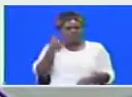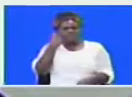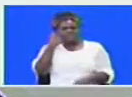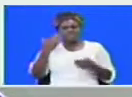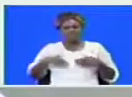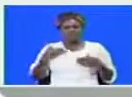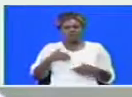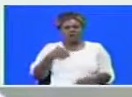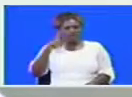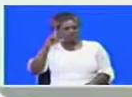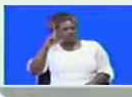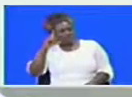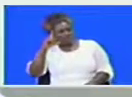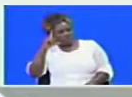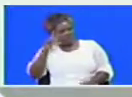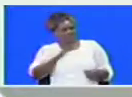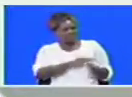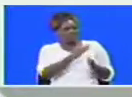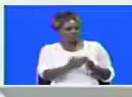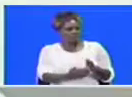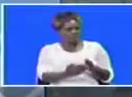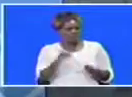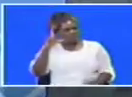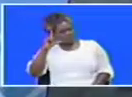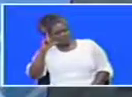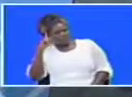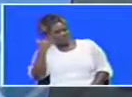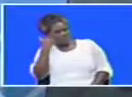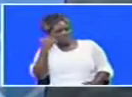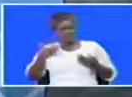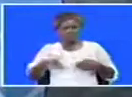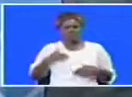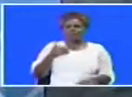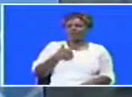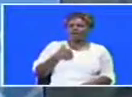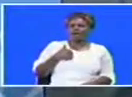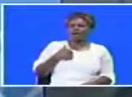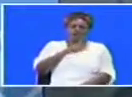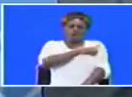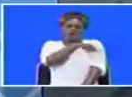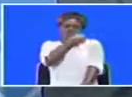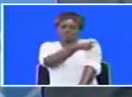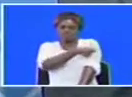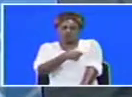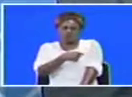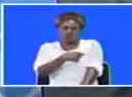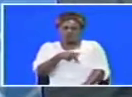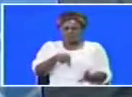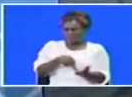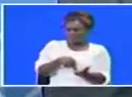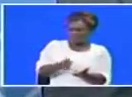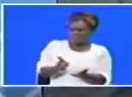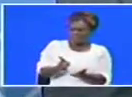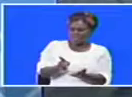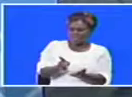have inpatient cover. Inpatient cover, we have one on the hospitalization where we pay a daily